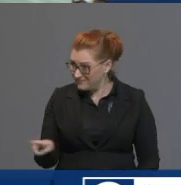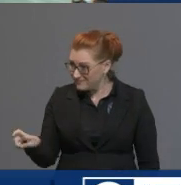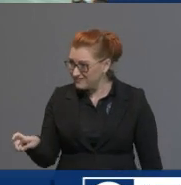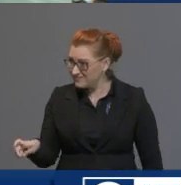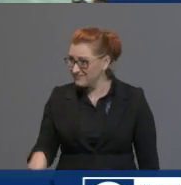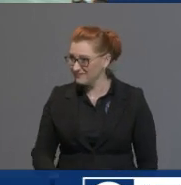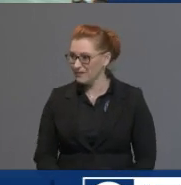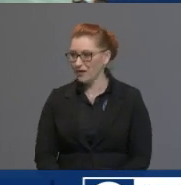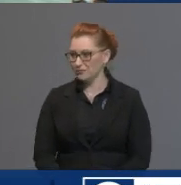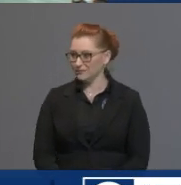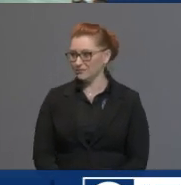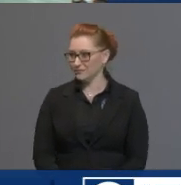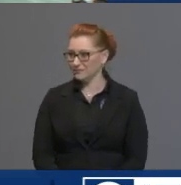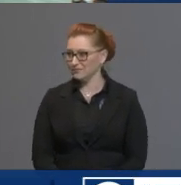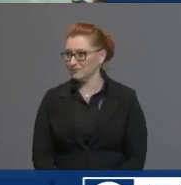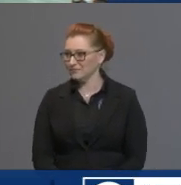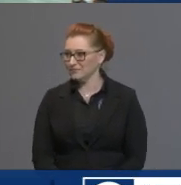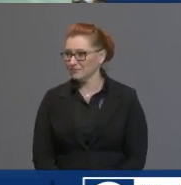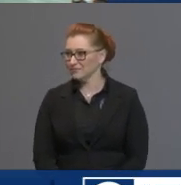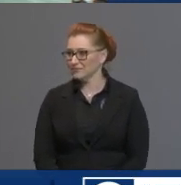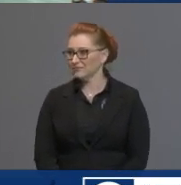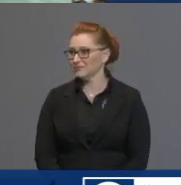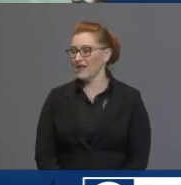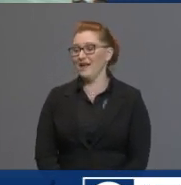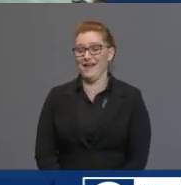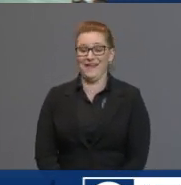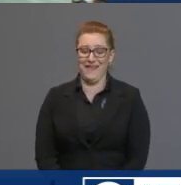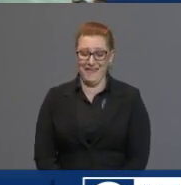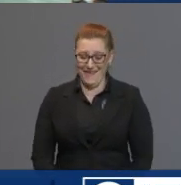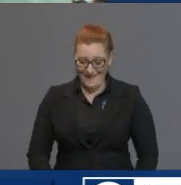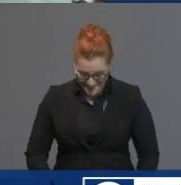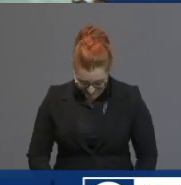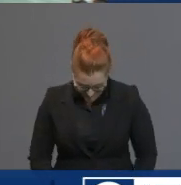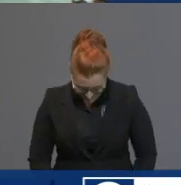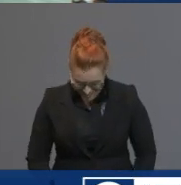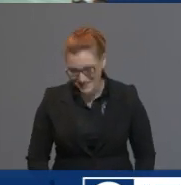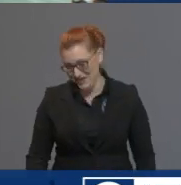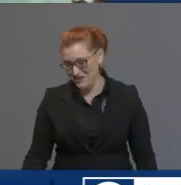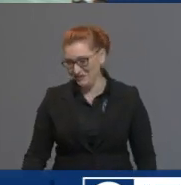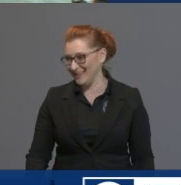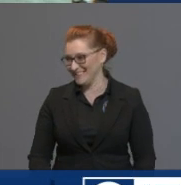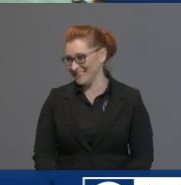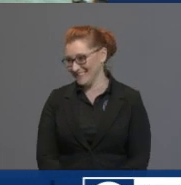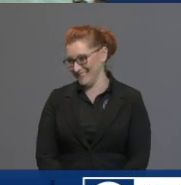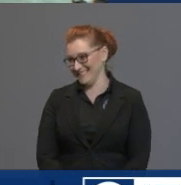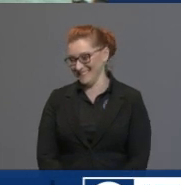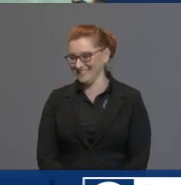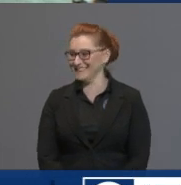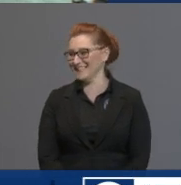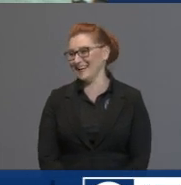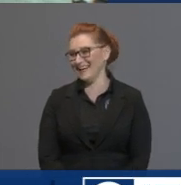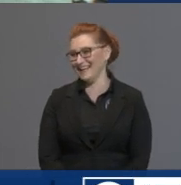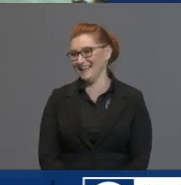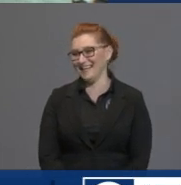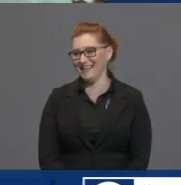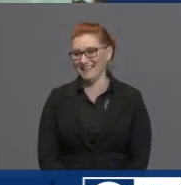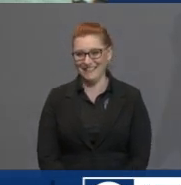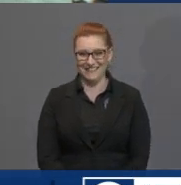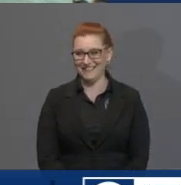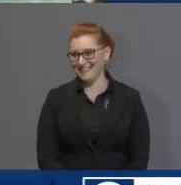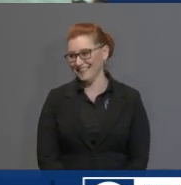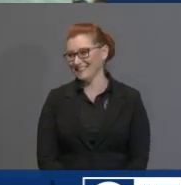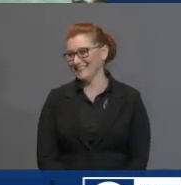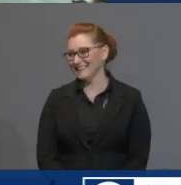Shoot. In your hand. No, I have another. Oh. Concerned about your... No,